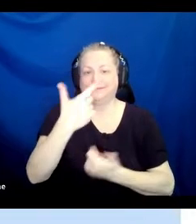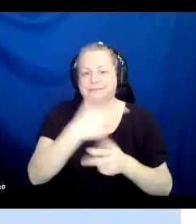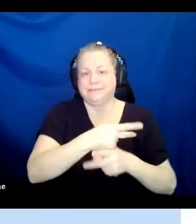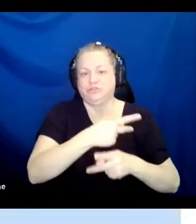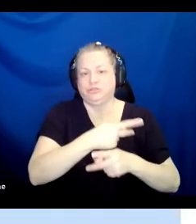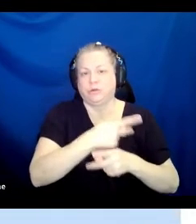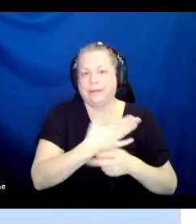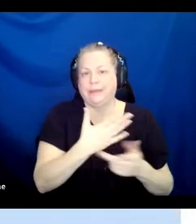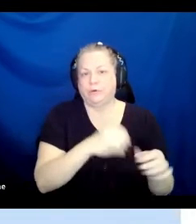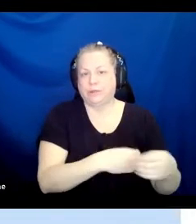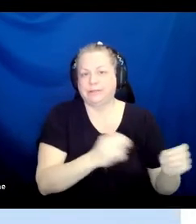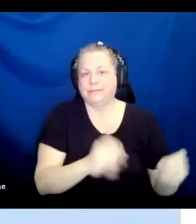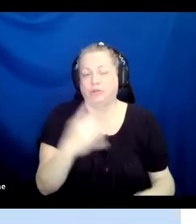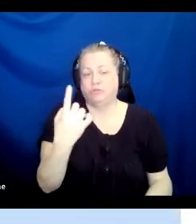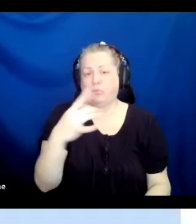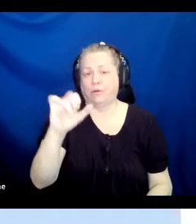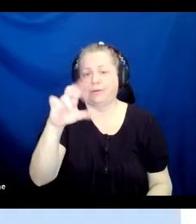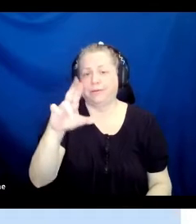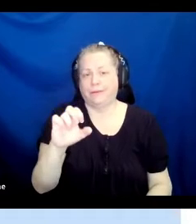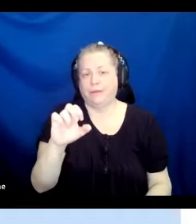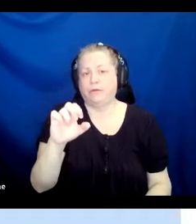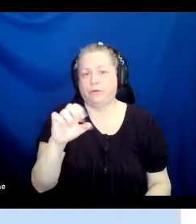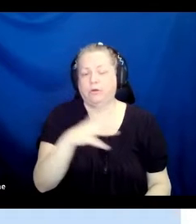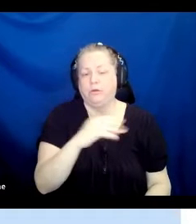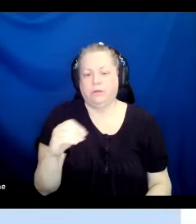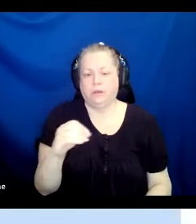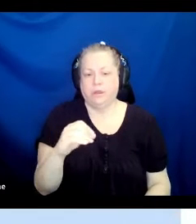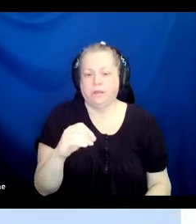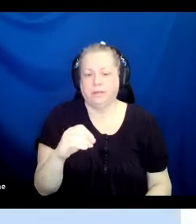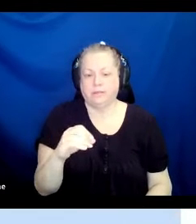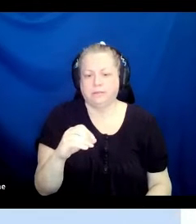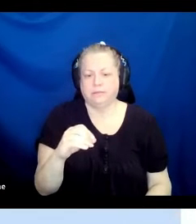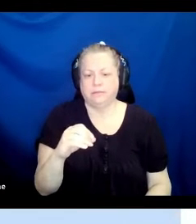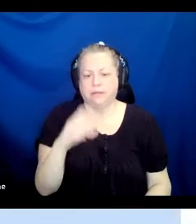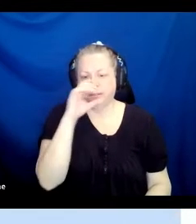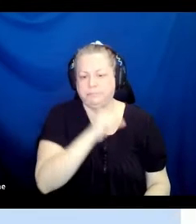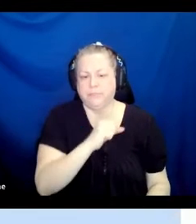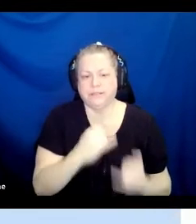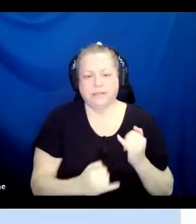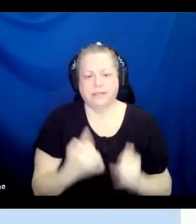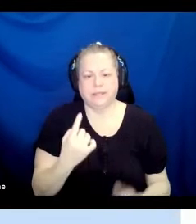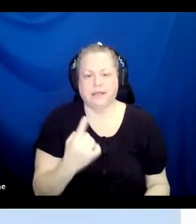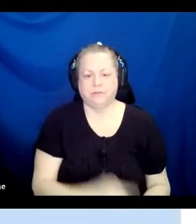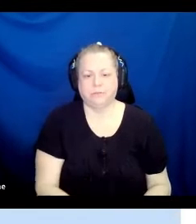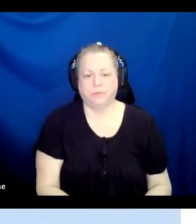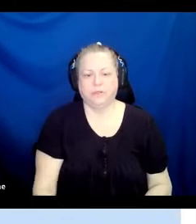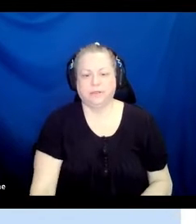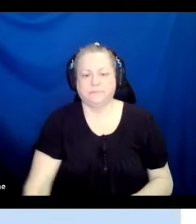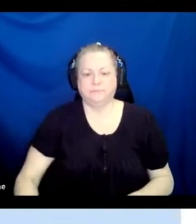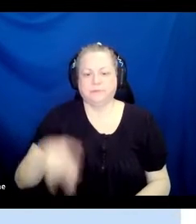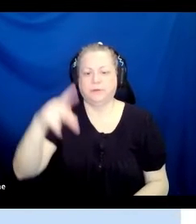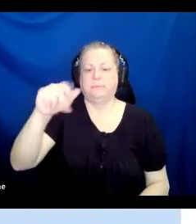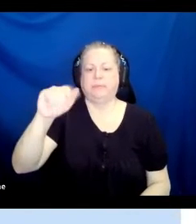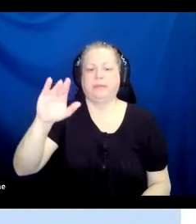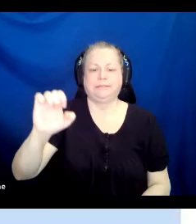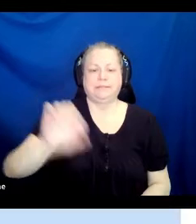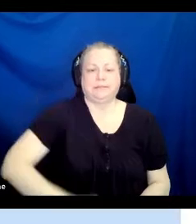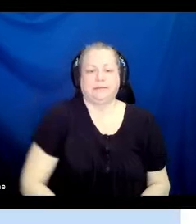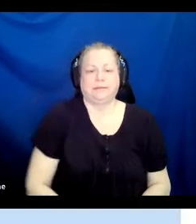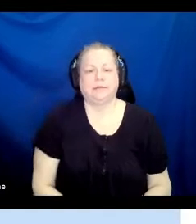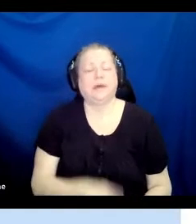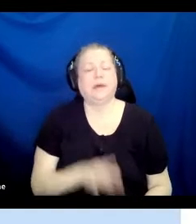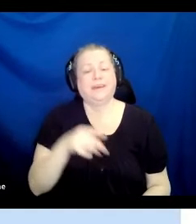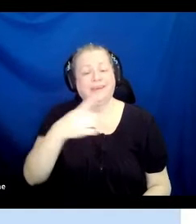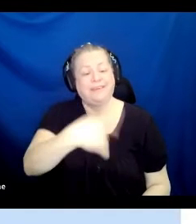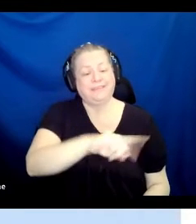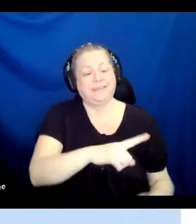Care plans, and PACE organizations. The plans are actively outreaching and assisting their enrollees to